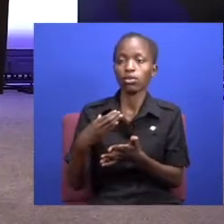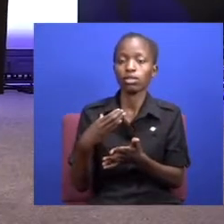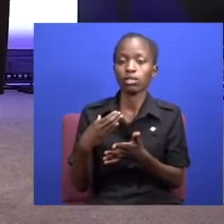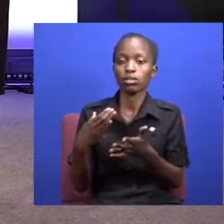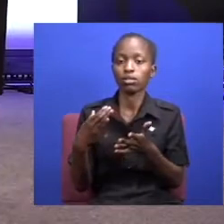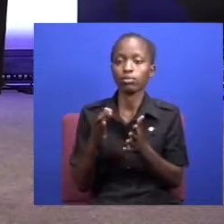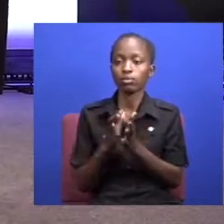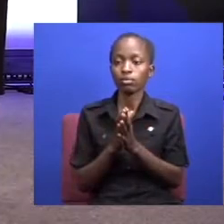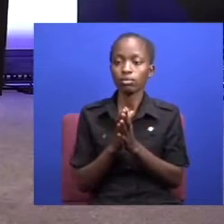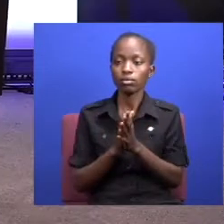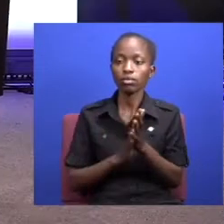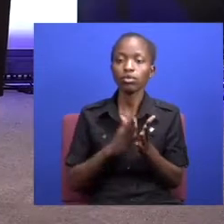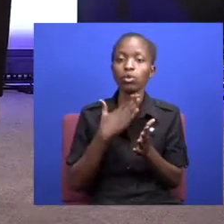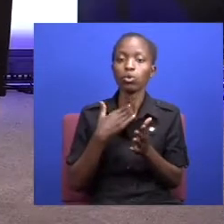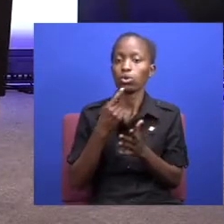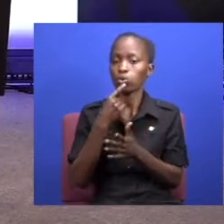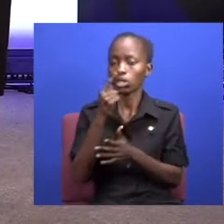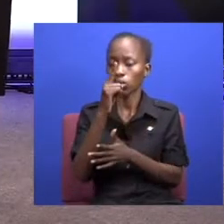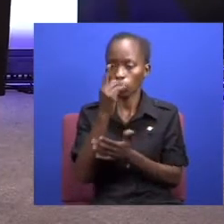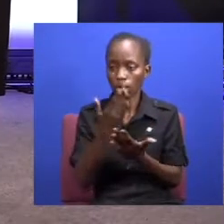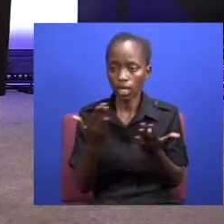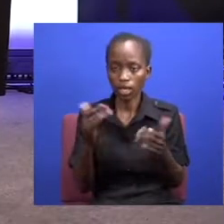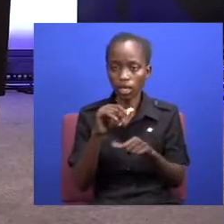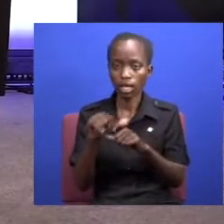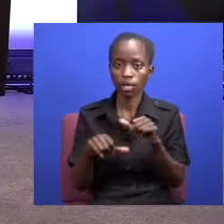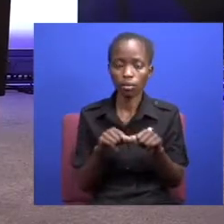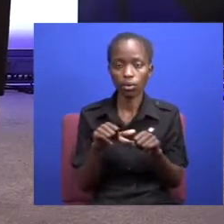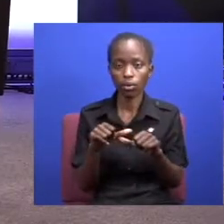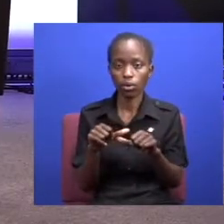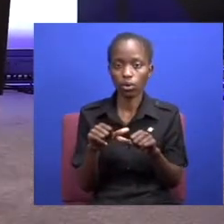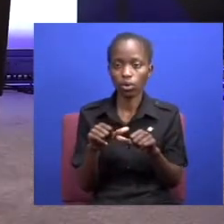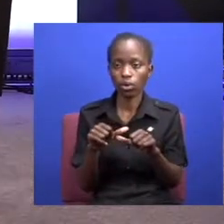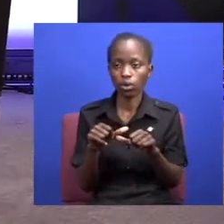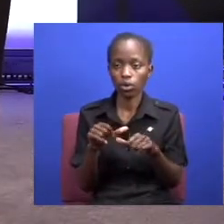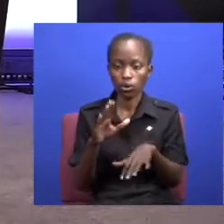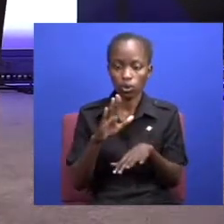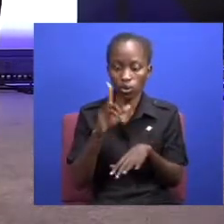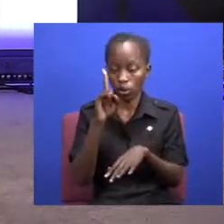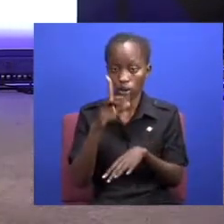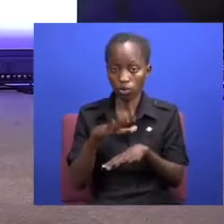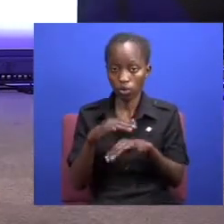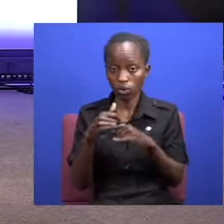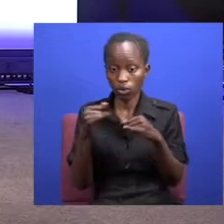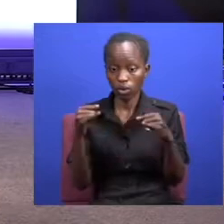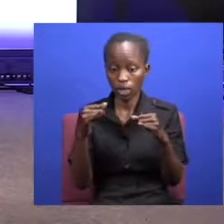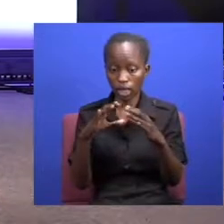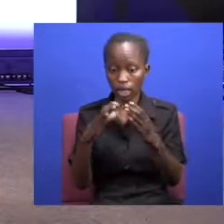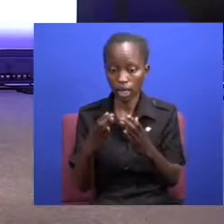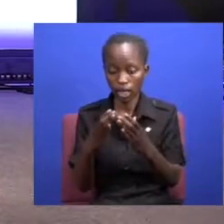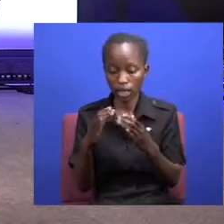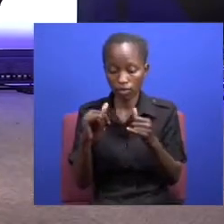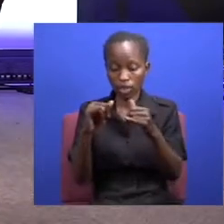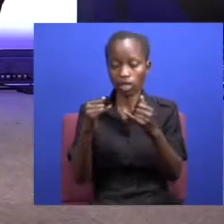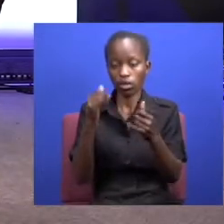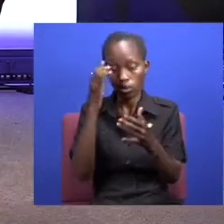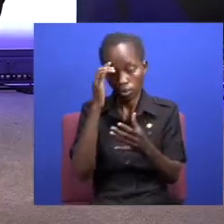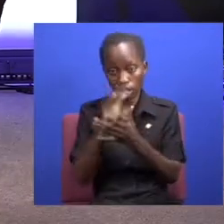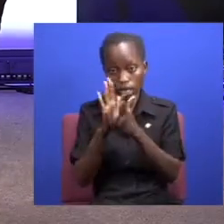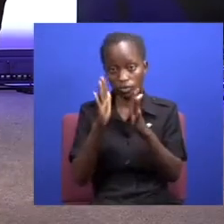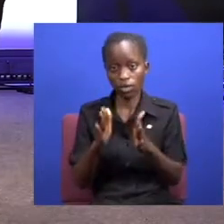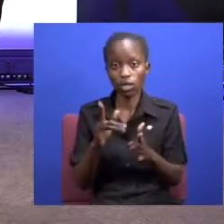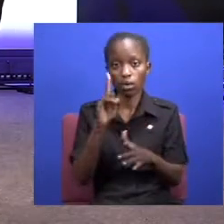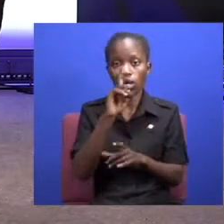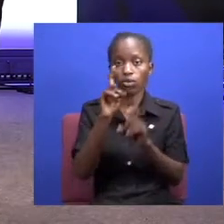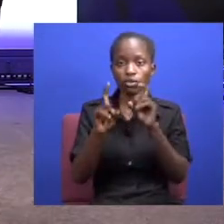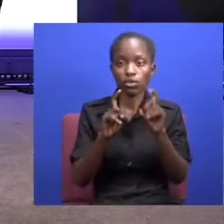rich just to chew on it. I just want you to say one thing about, in one of our online classes for the new believers, one of the